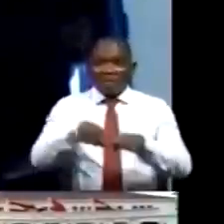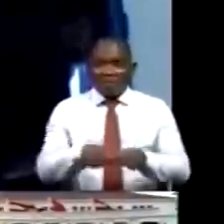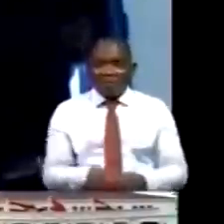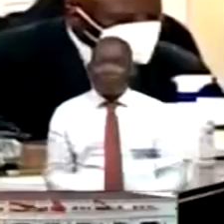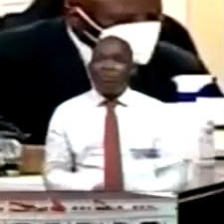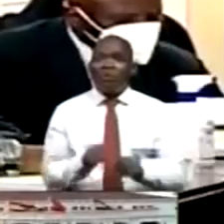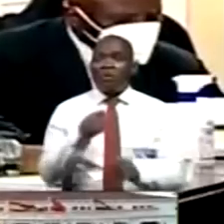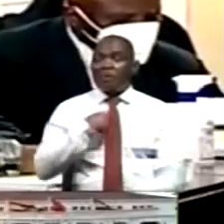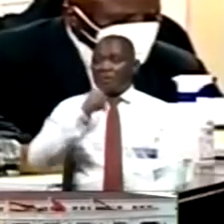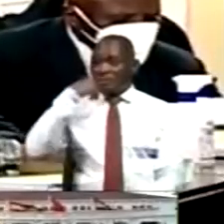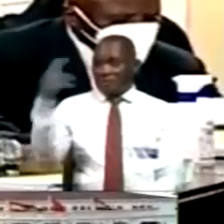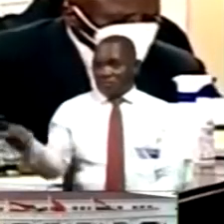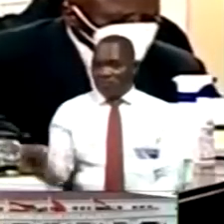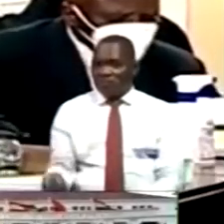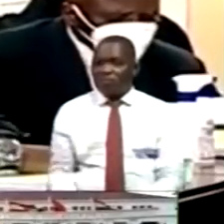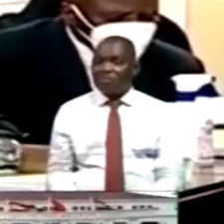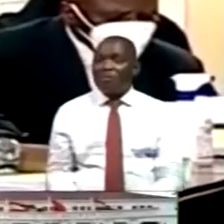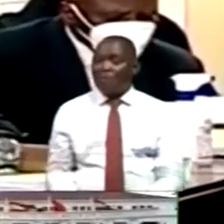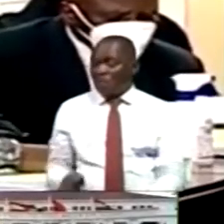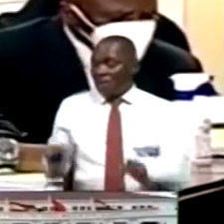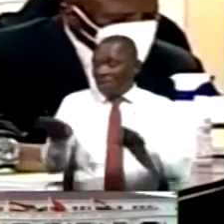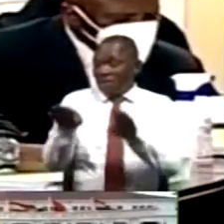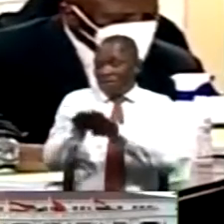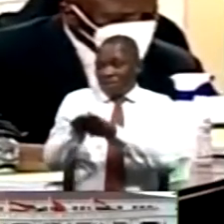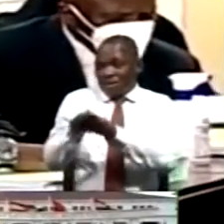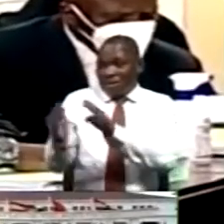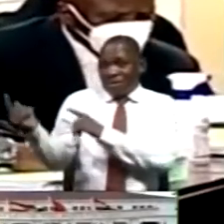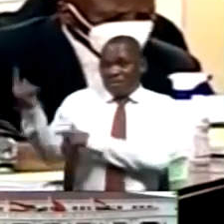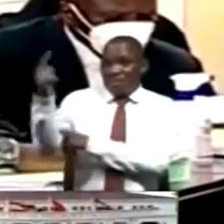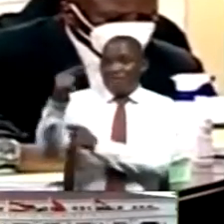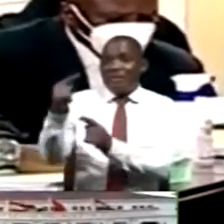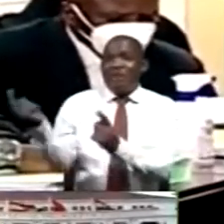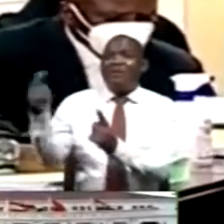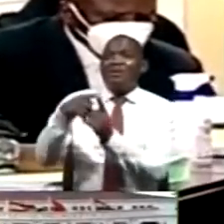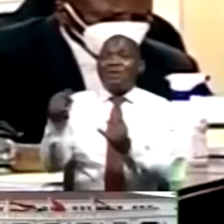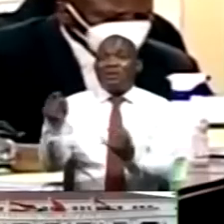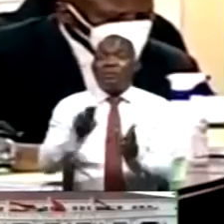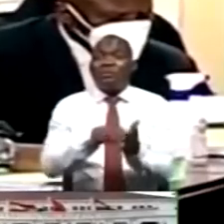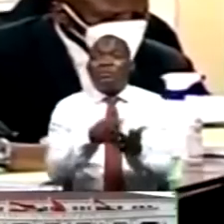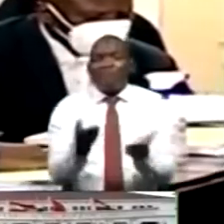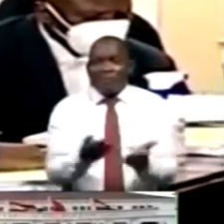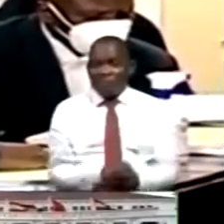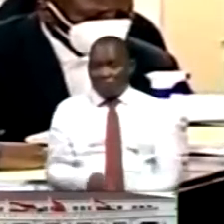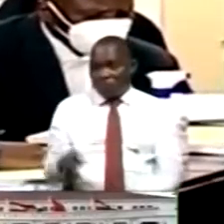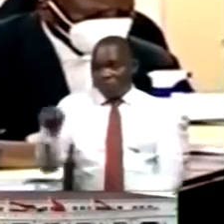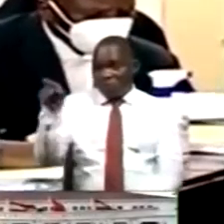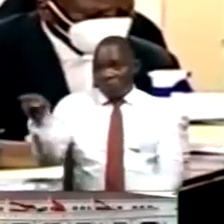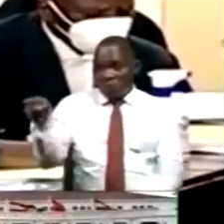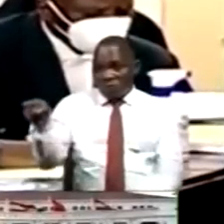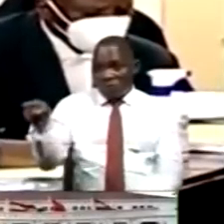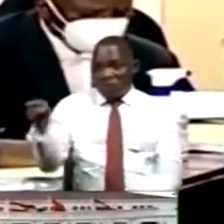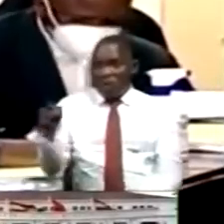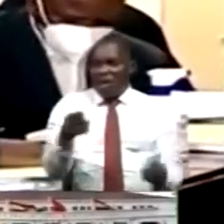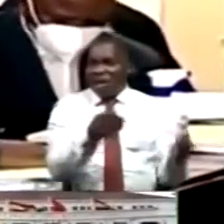Now, I am putting it to you that even as of today that you are testifying, you have brought